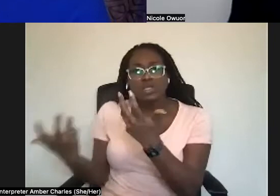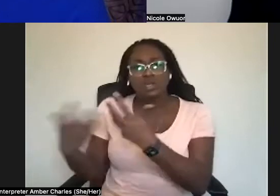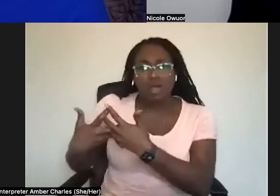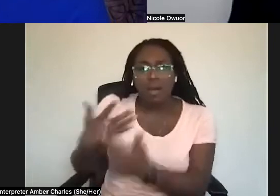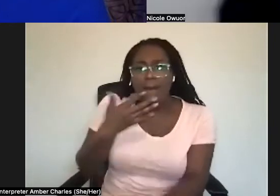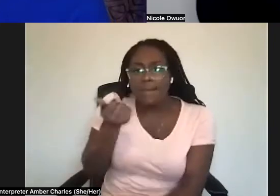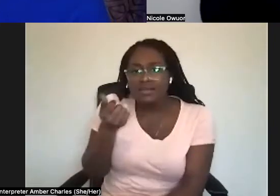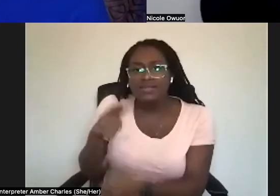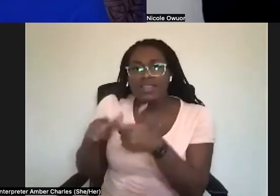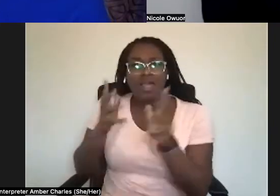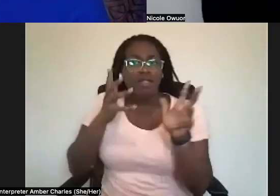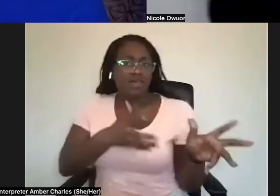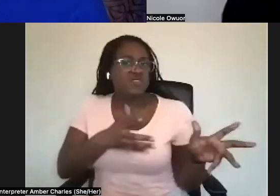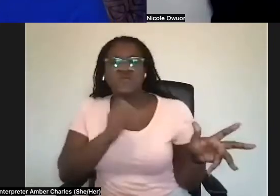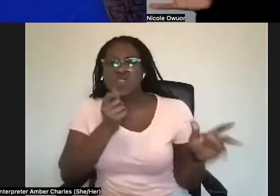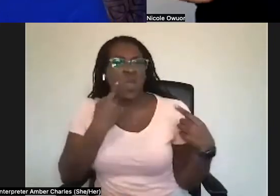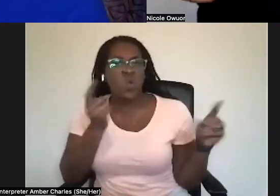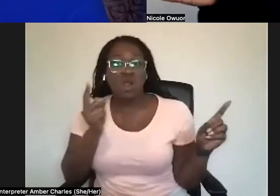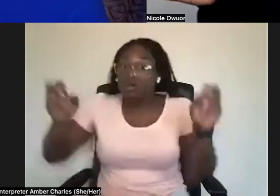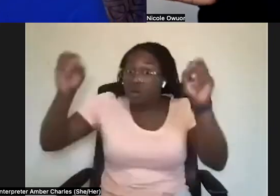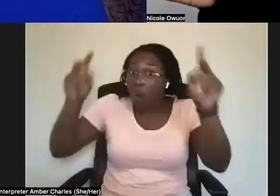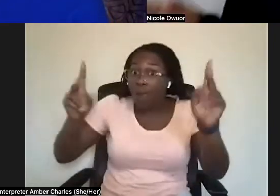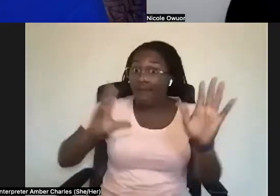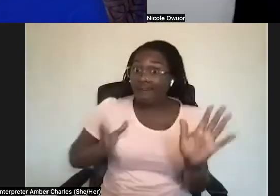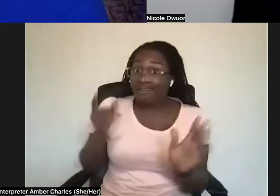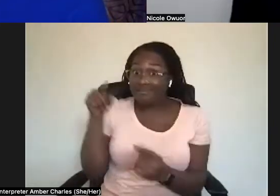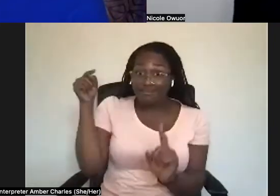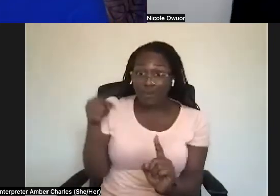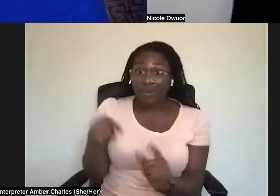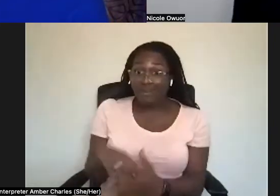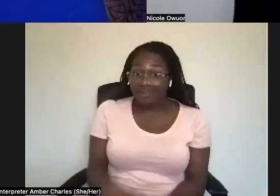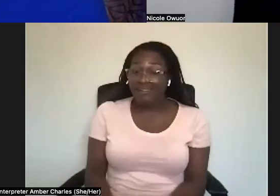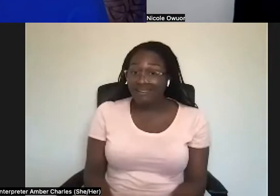rest. And that's okay. That's the point.